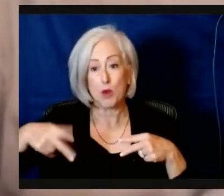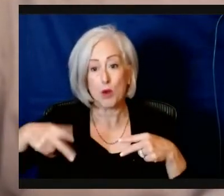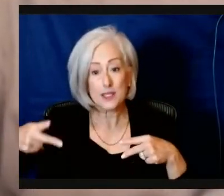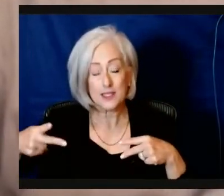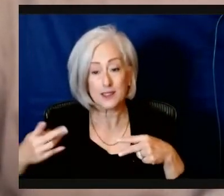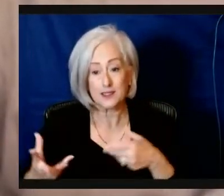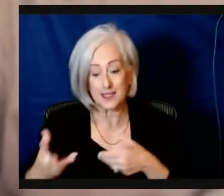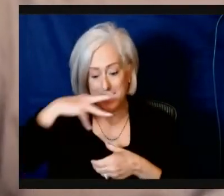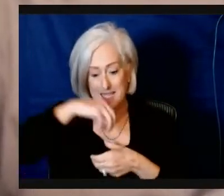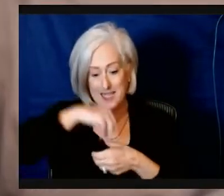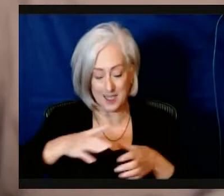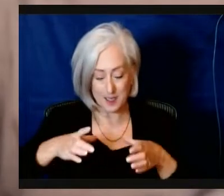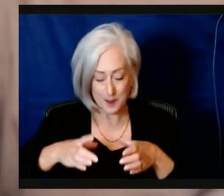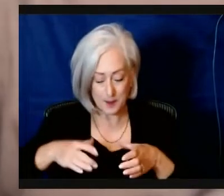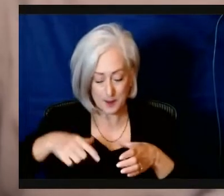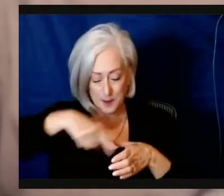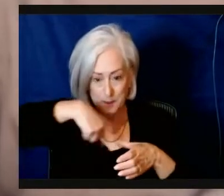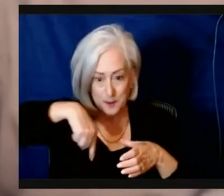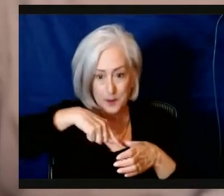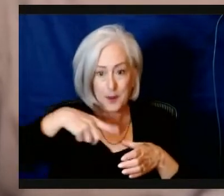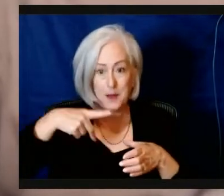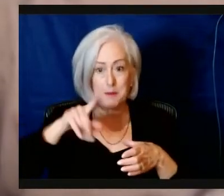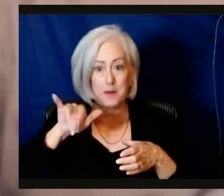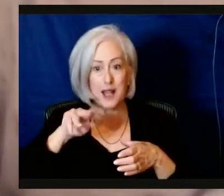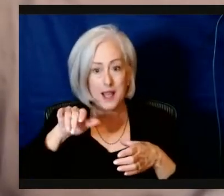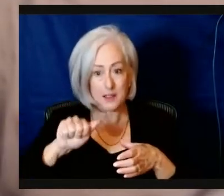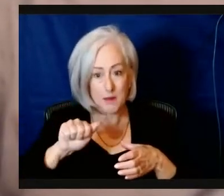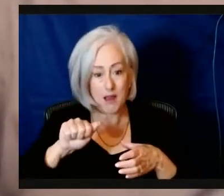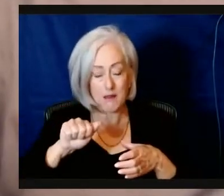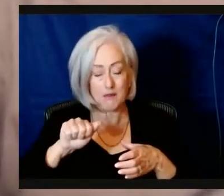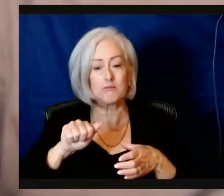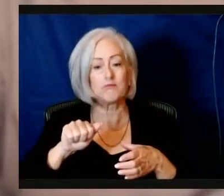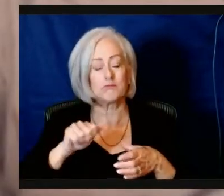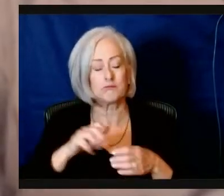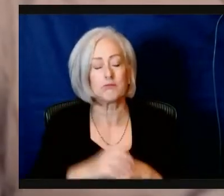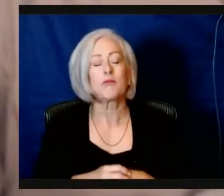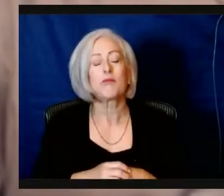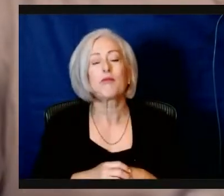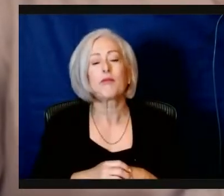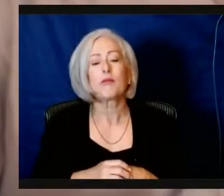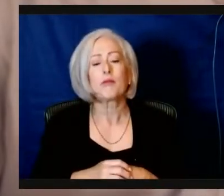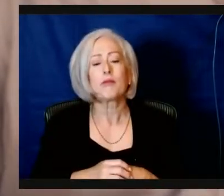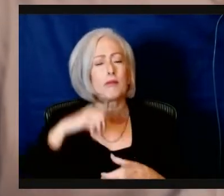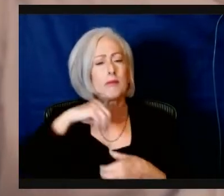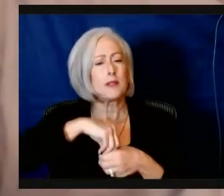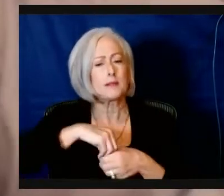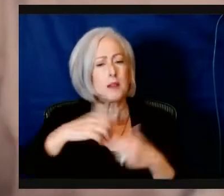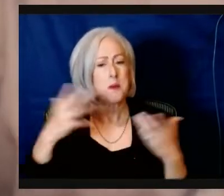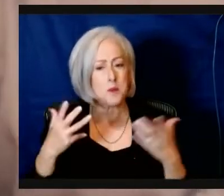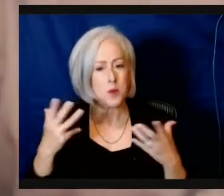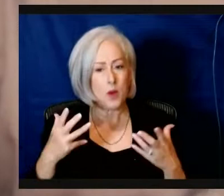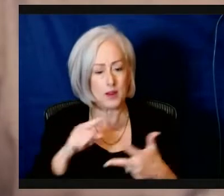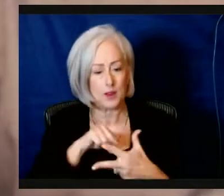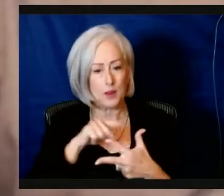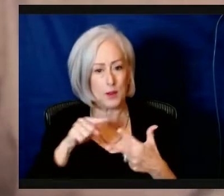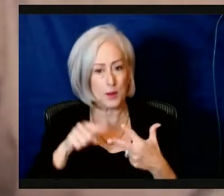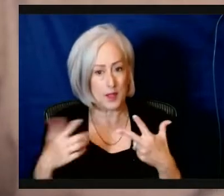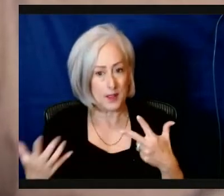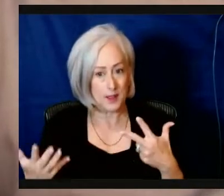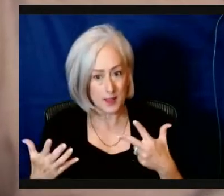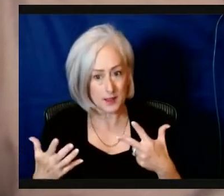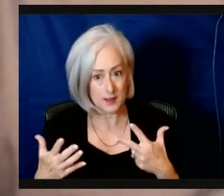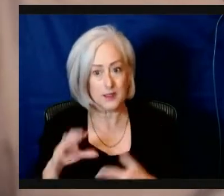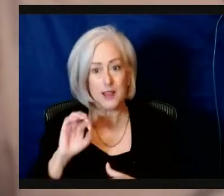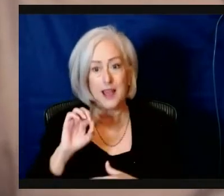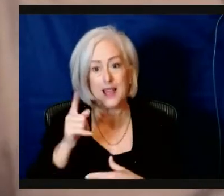the plasma membrane or the outer membrane of the cell. They're actually comprised of three domains: an extracellular